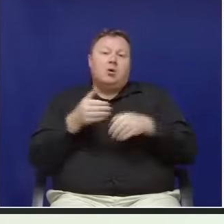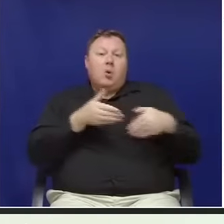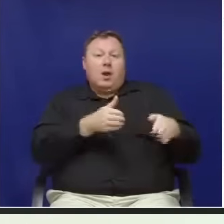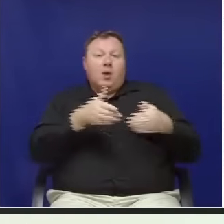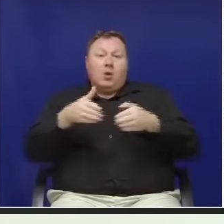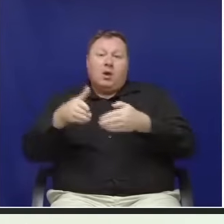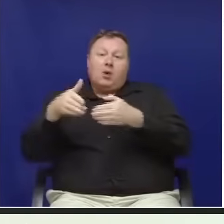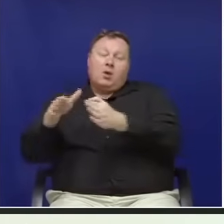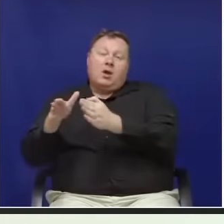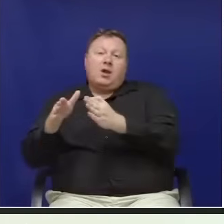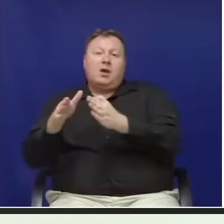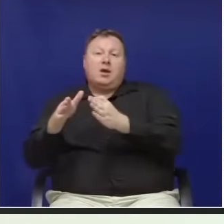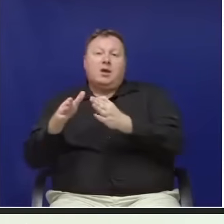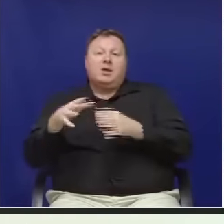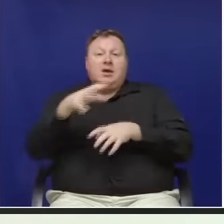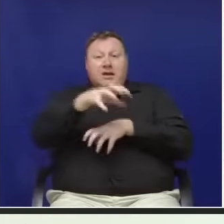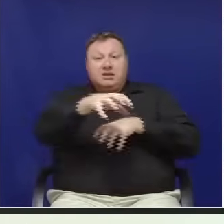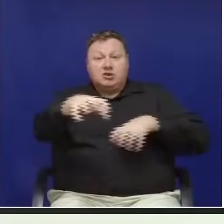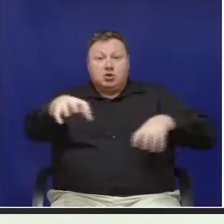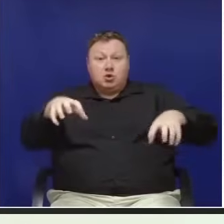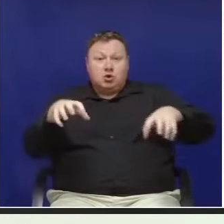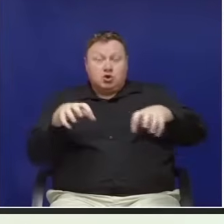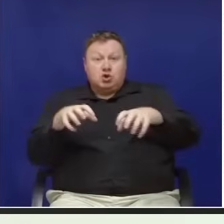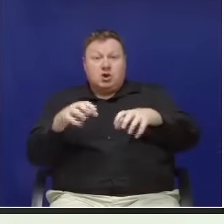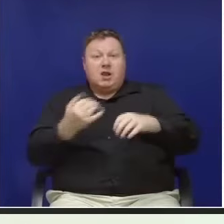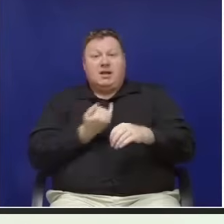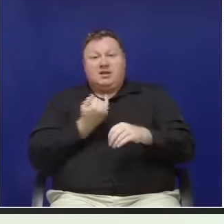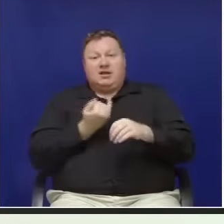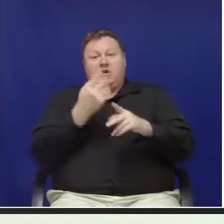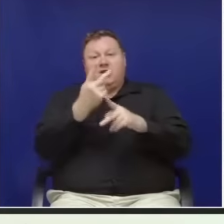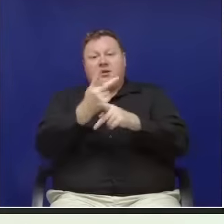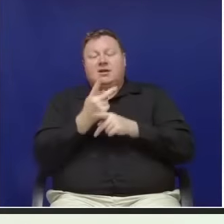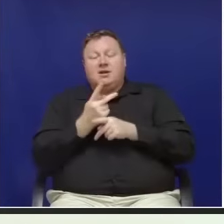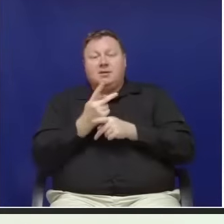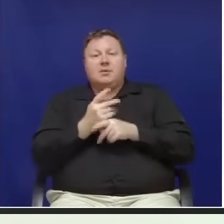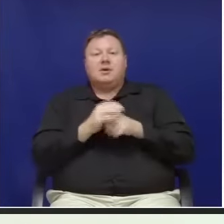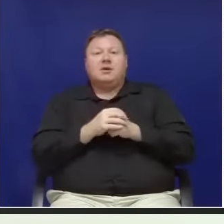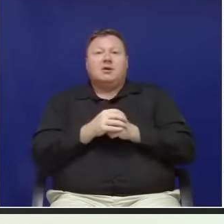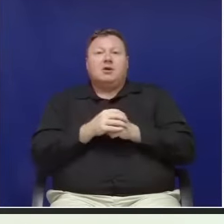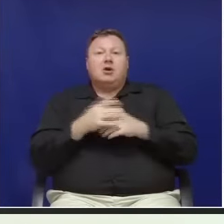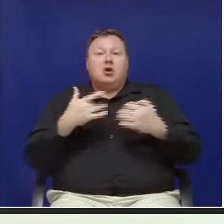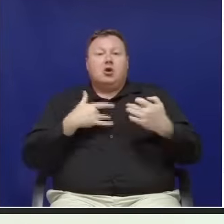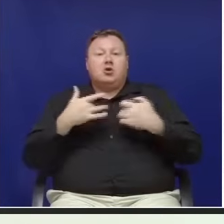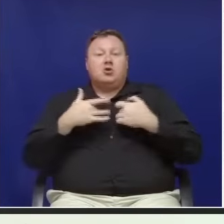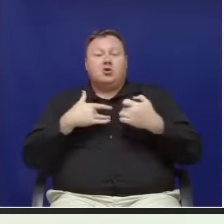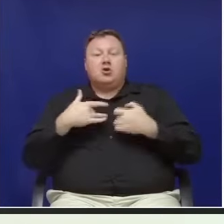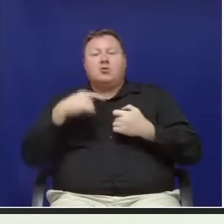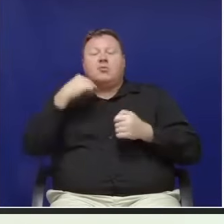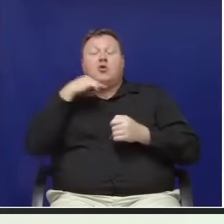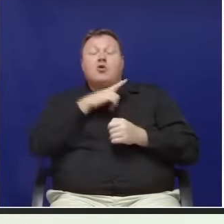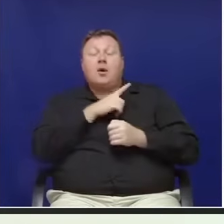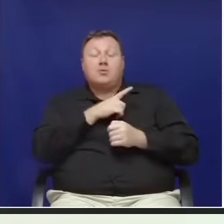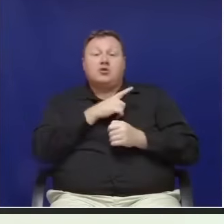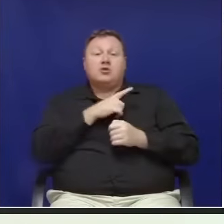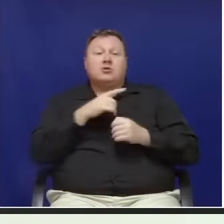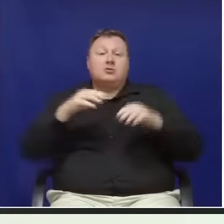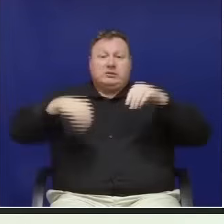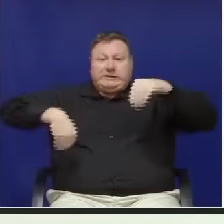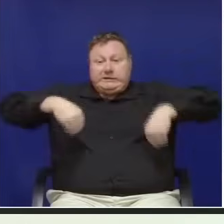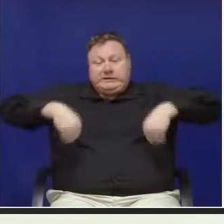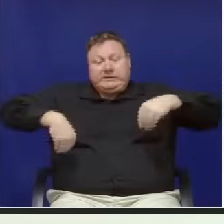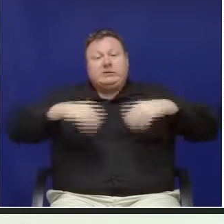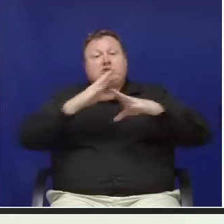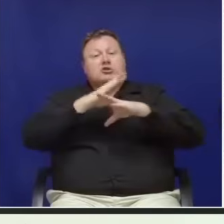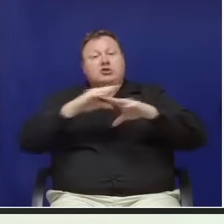strengthen institutional integrity and address concerns relating to corruption and infiltration within senior